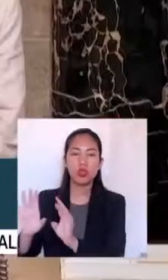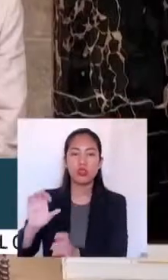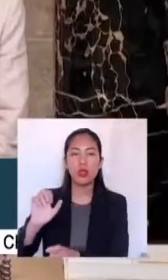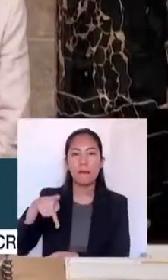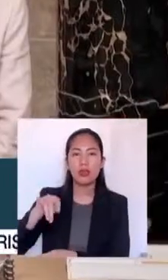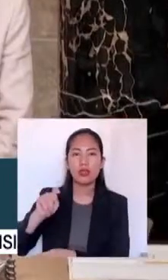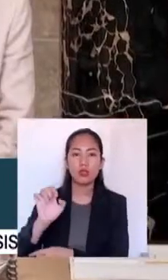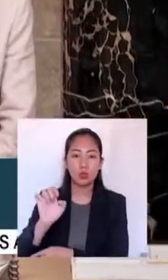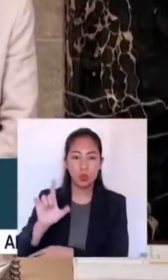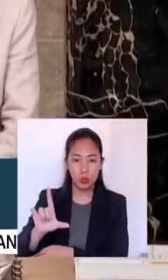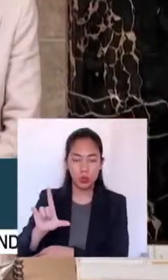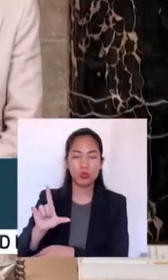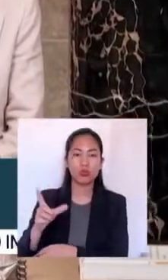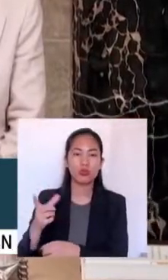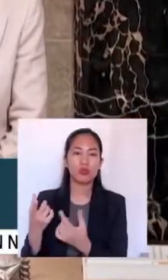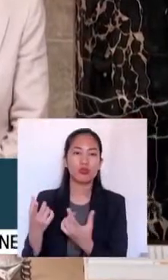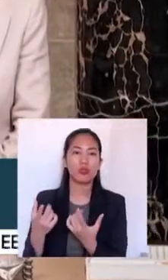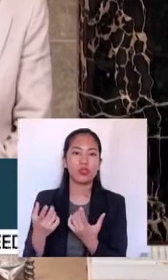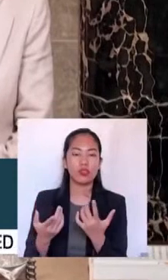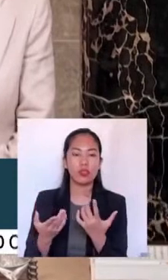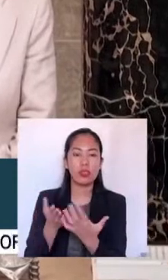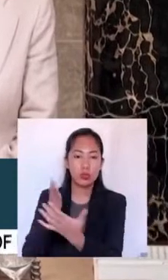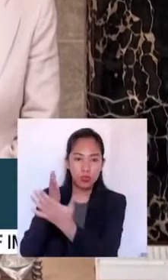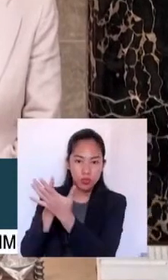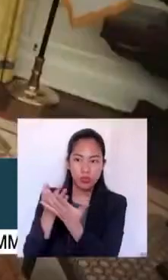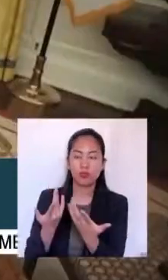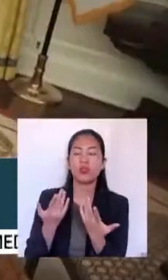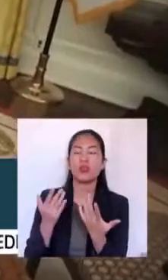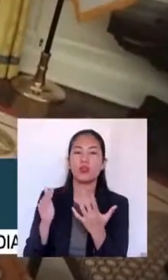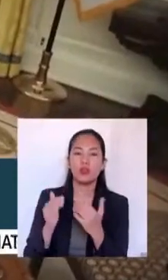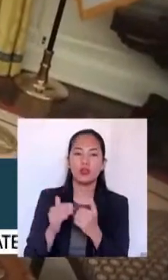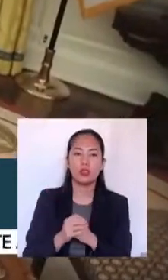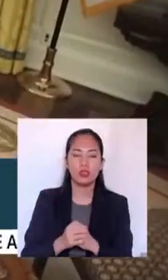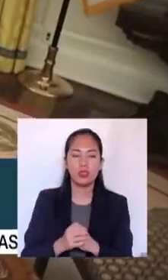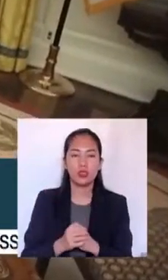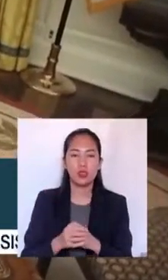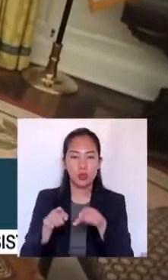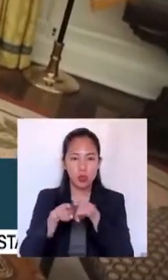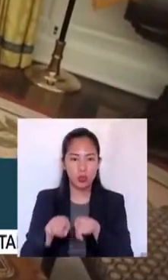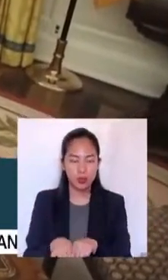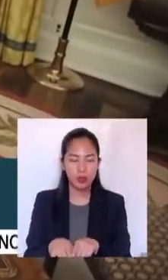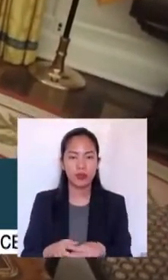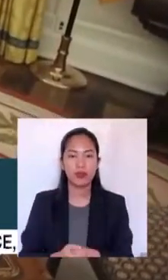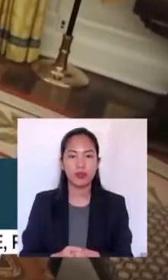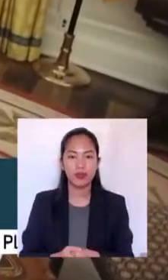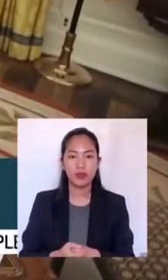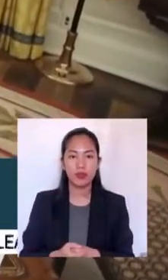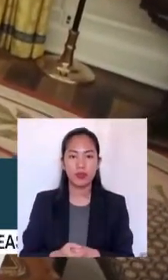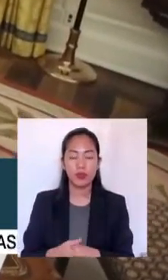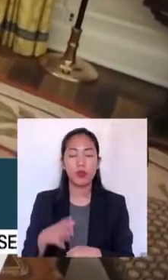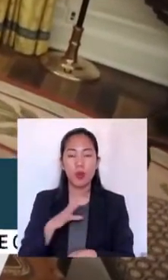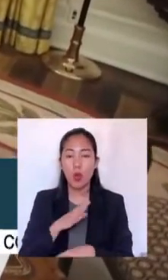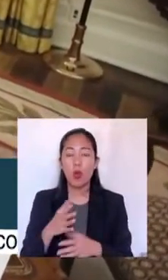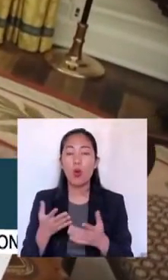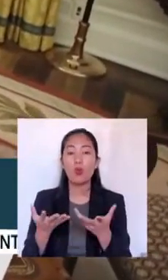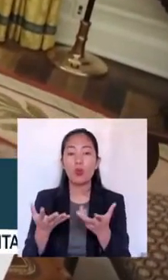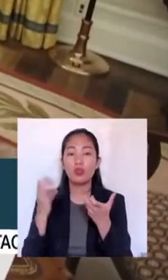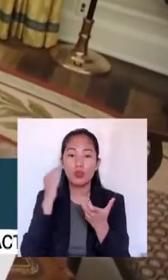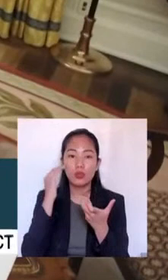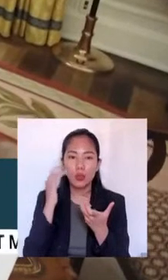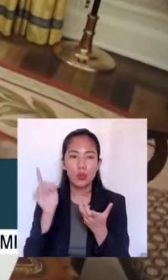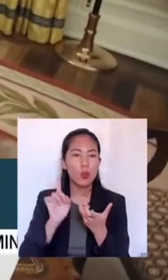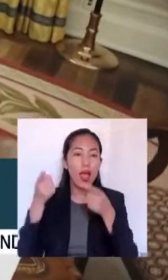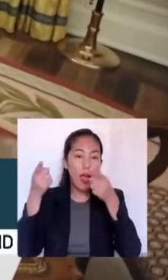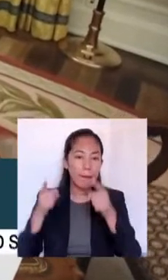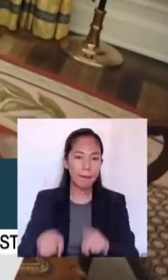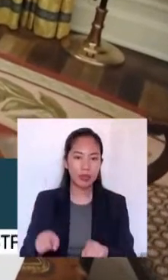and then-Vice President Mike Pence running for their lives. The committee also wants to know what happened inside the White House and is seeking communications between